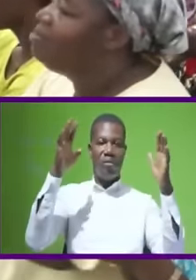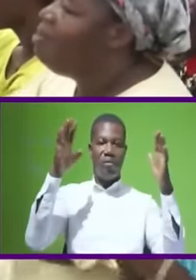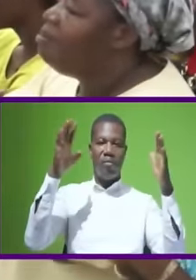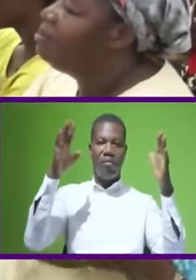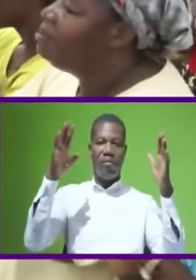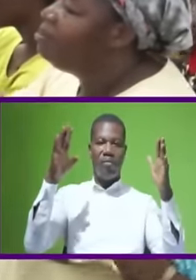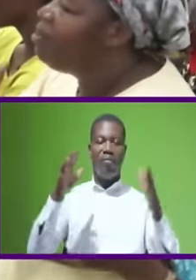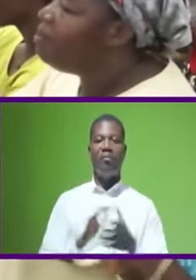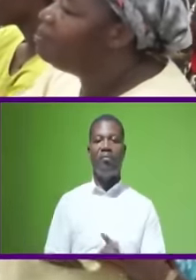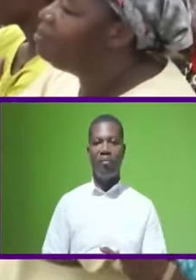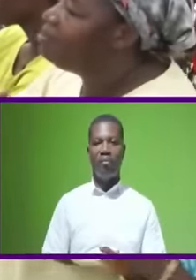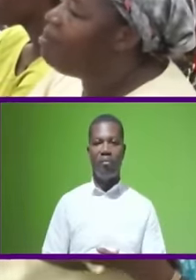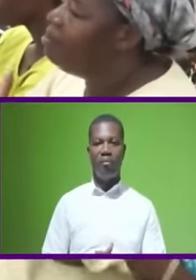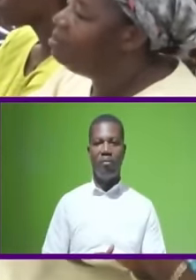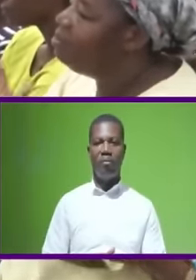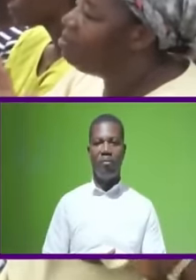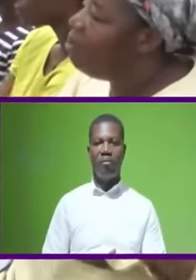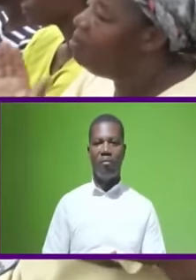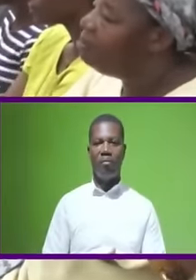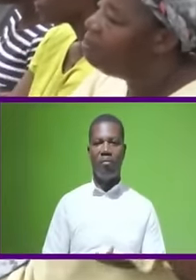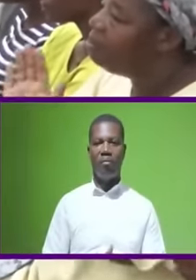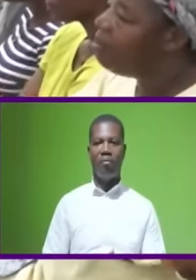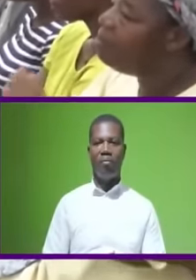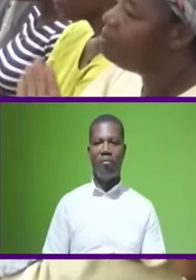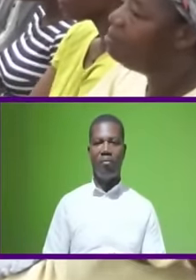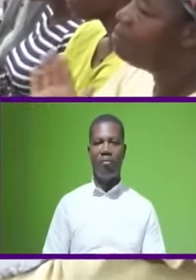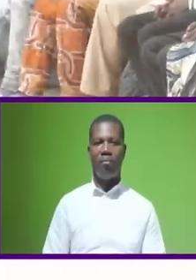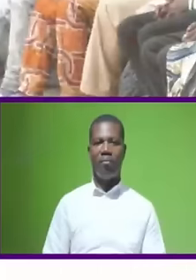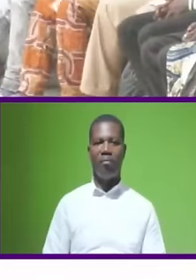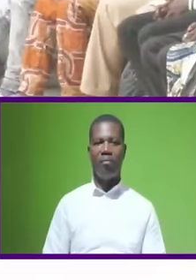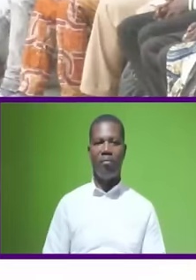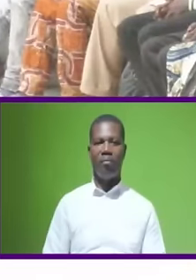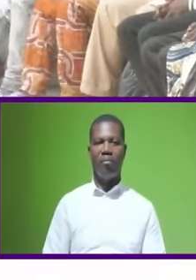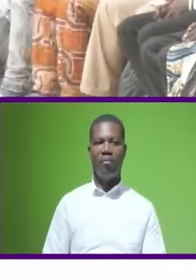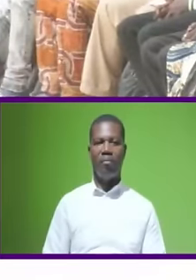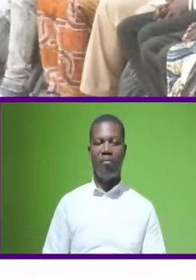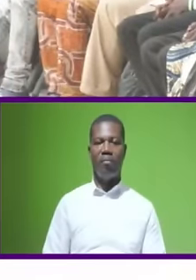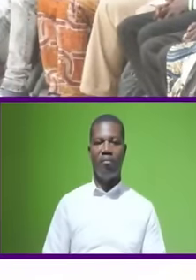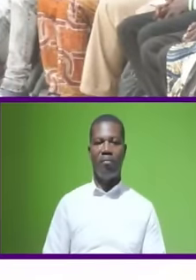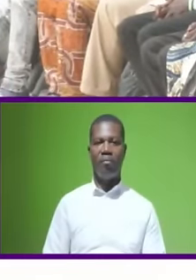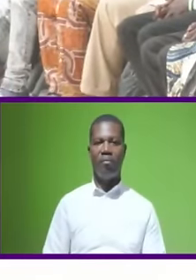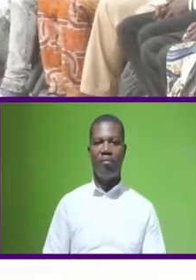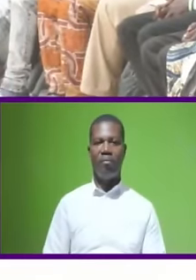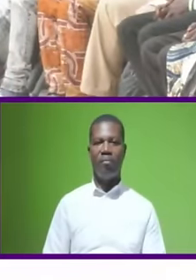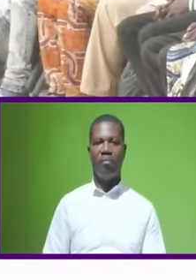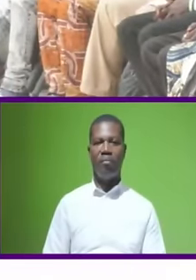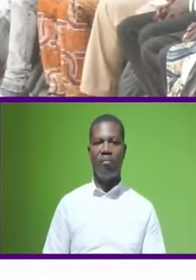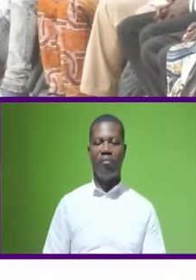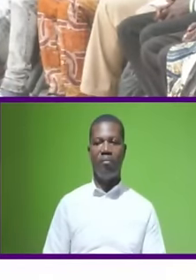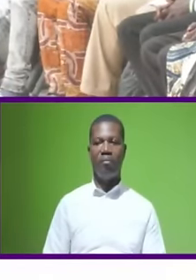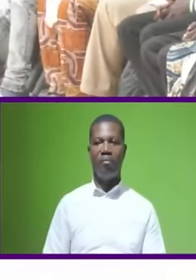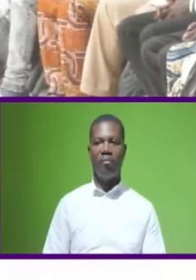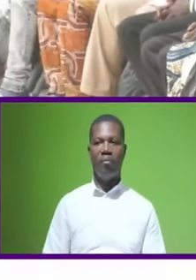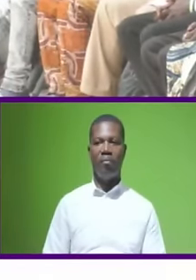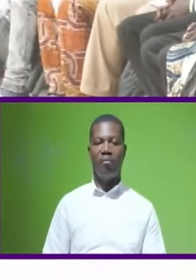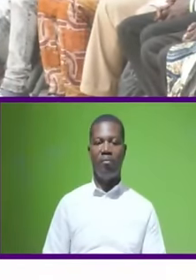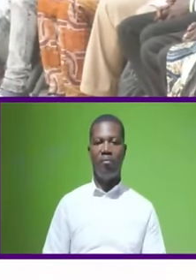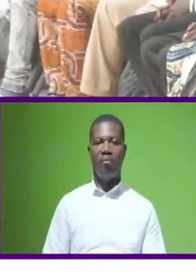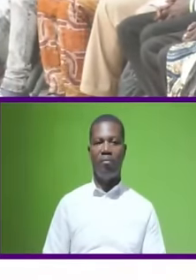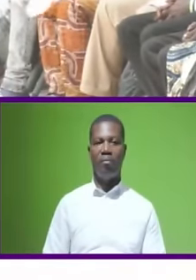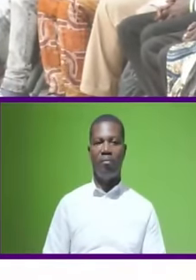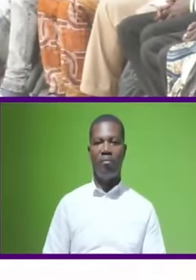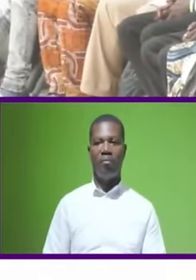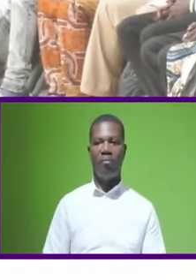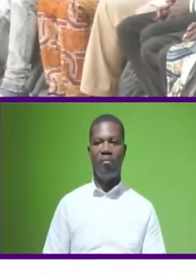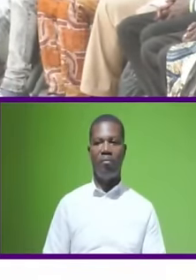word talent. Talent is something that will help you to realize and recognize a thing and then learn from it and